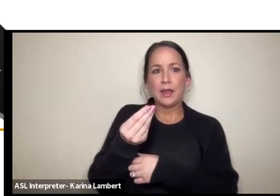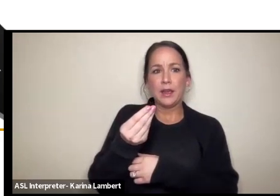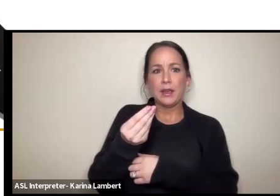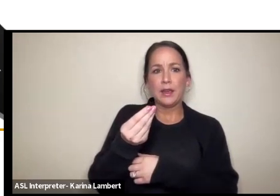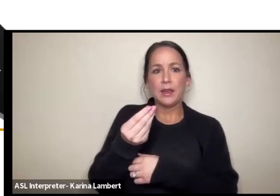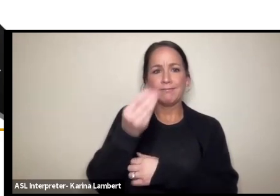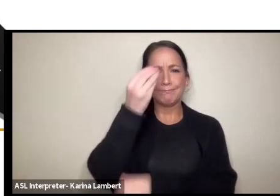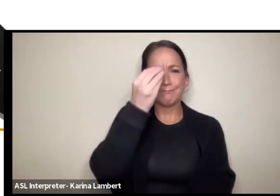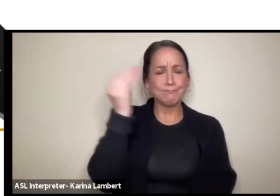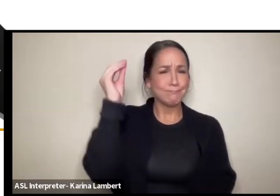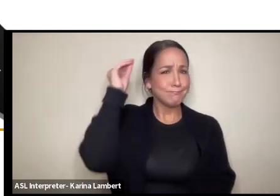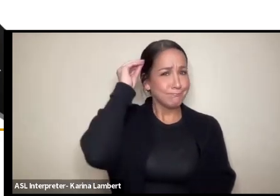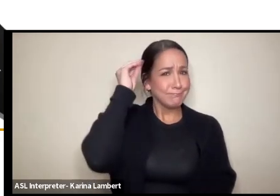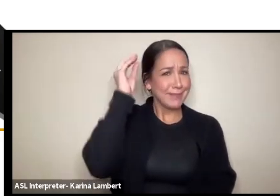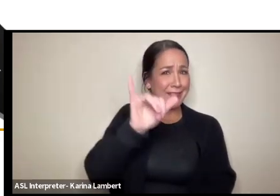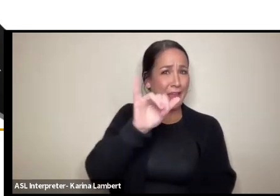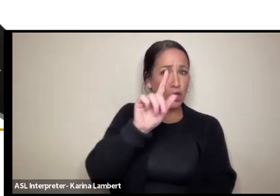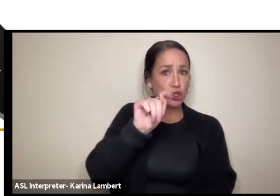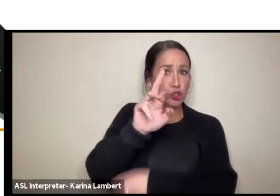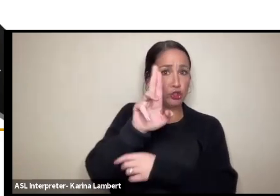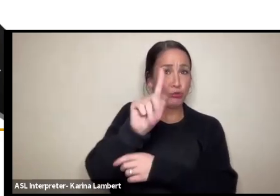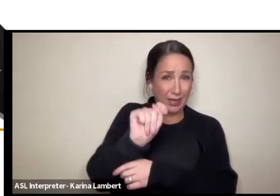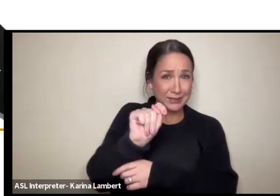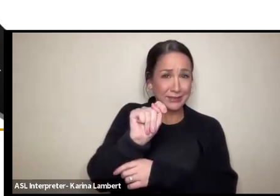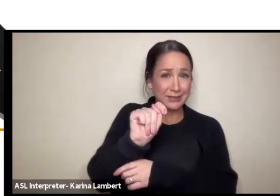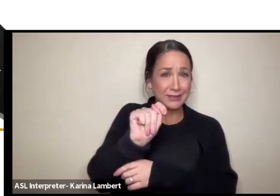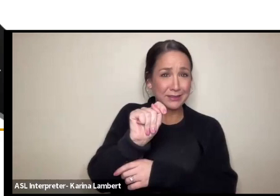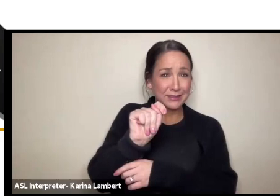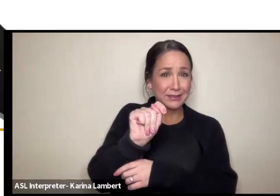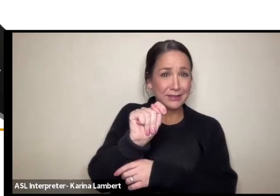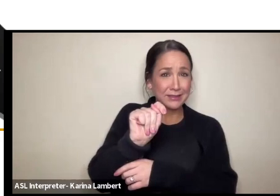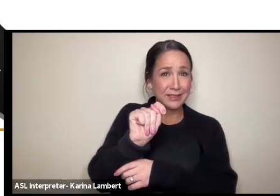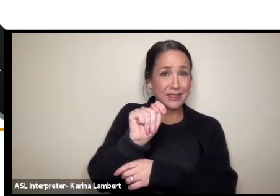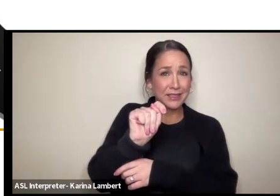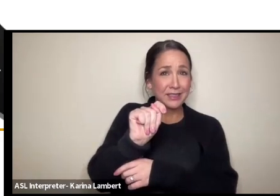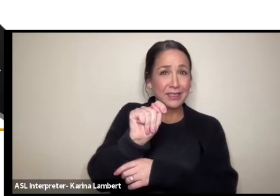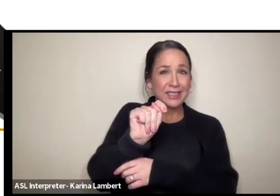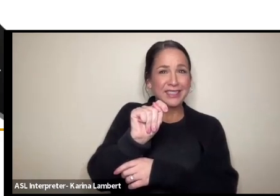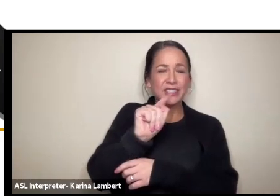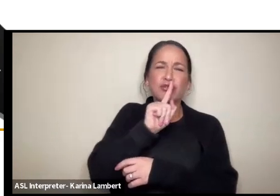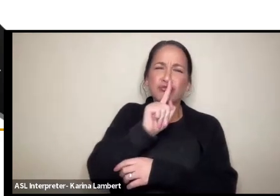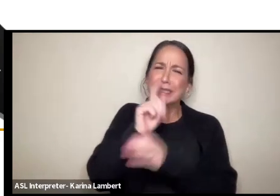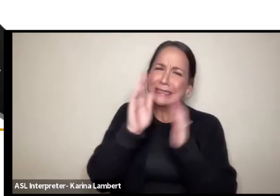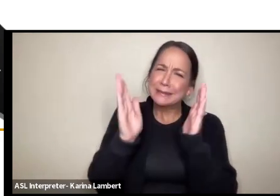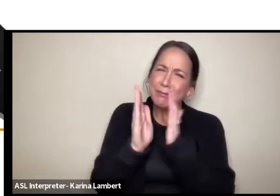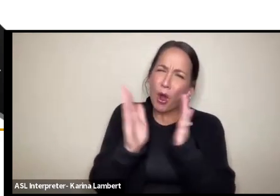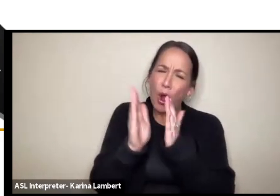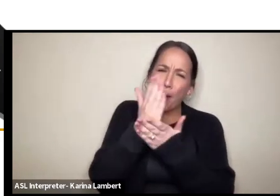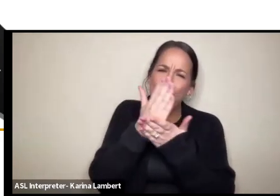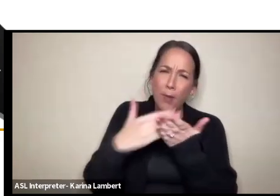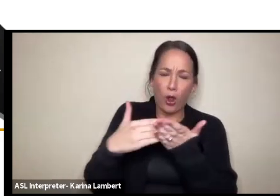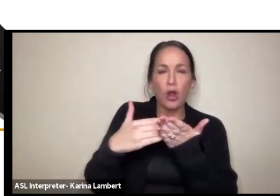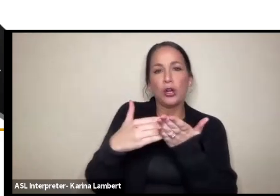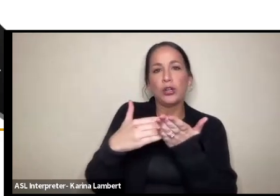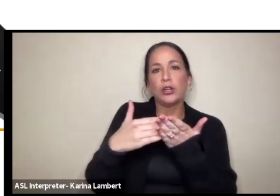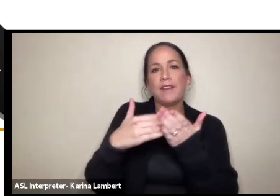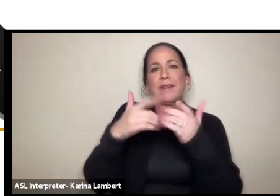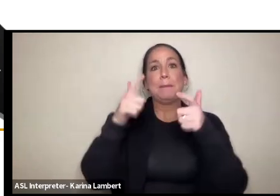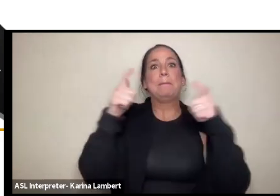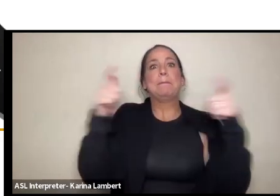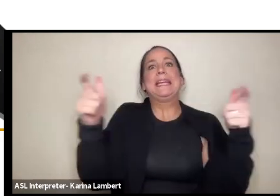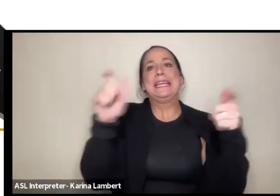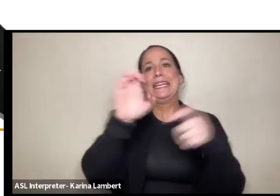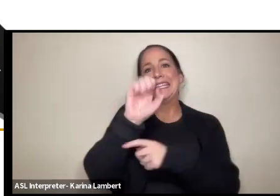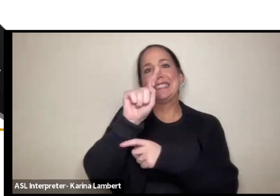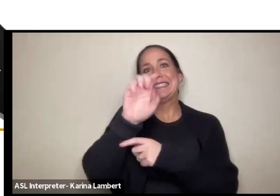the trust portion of estate planning is really only a small part of the big